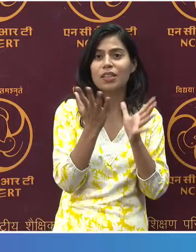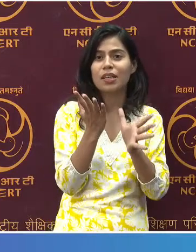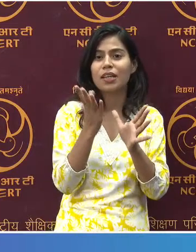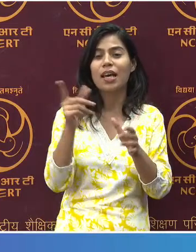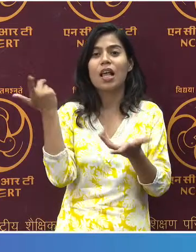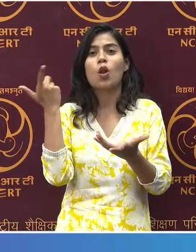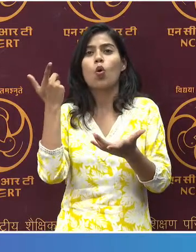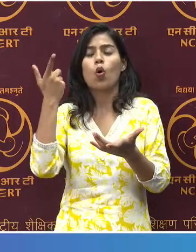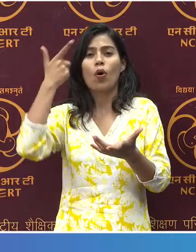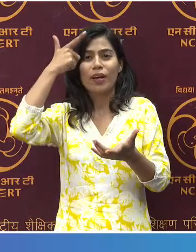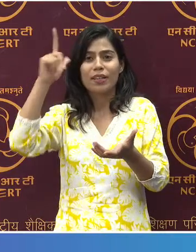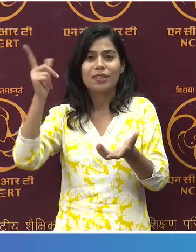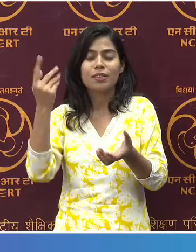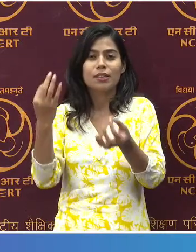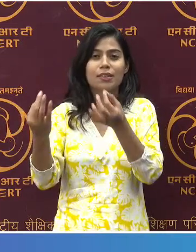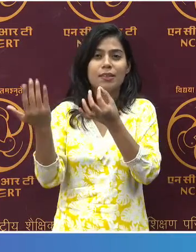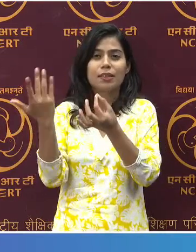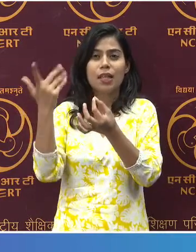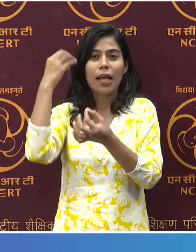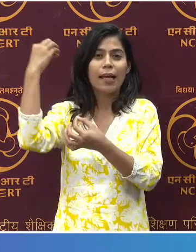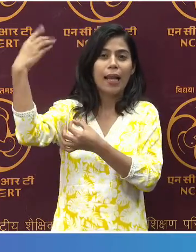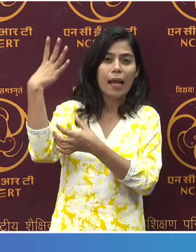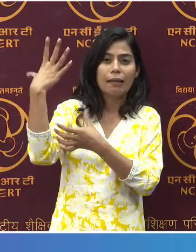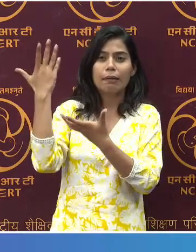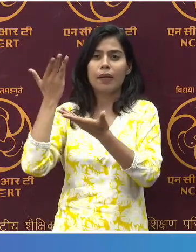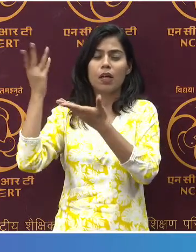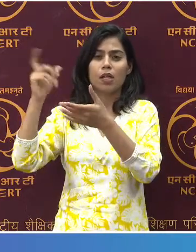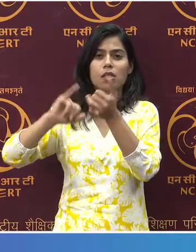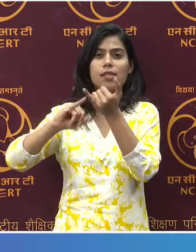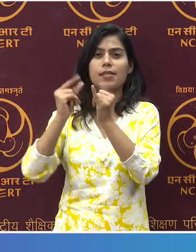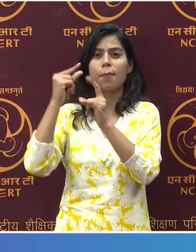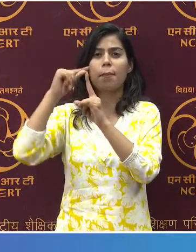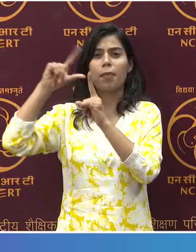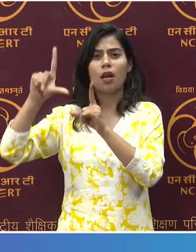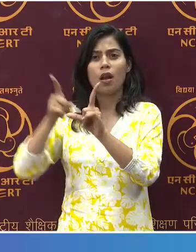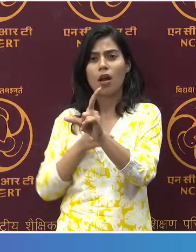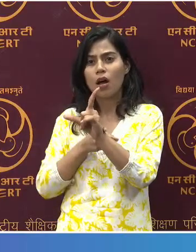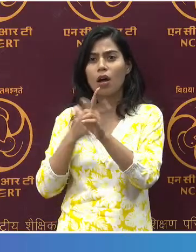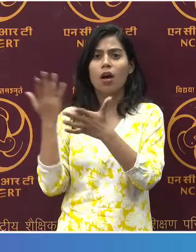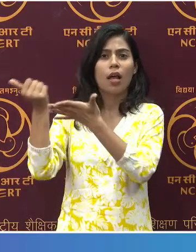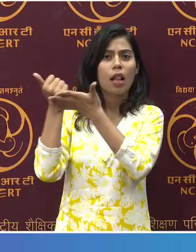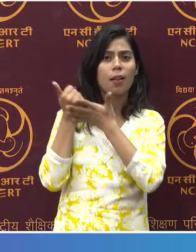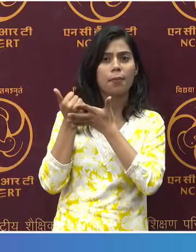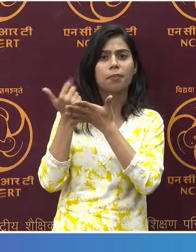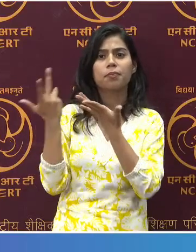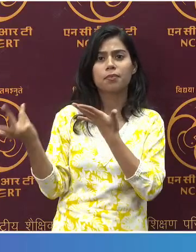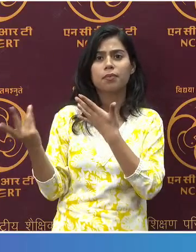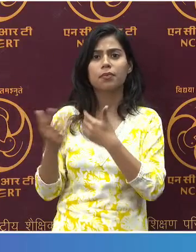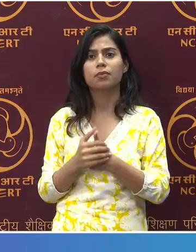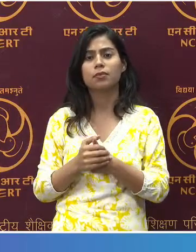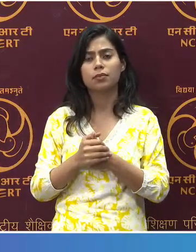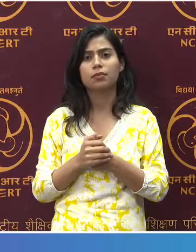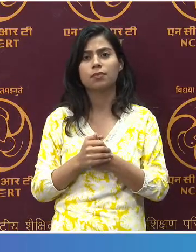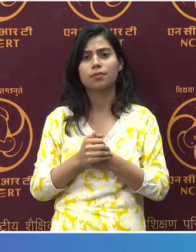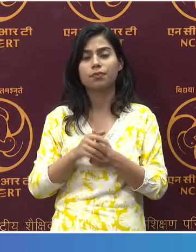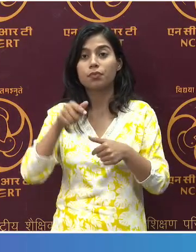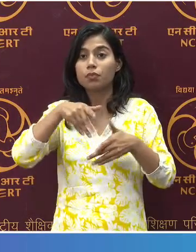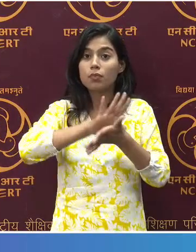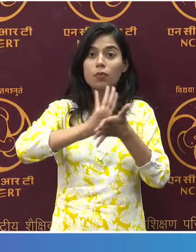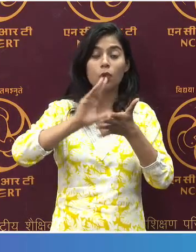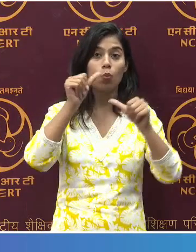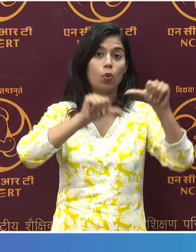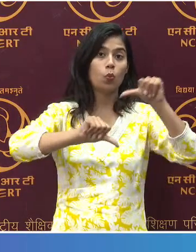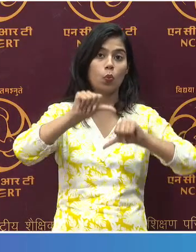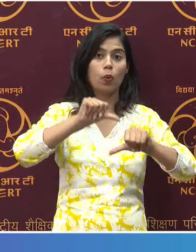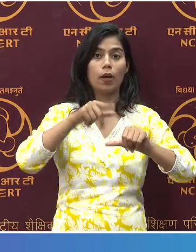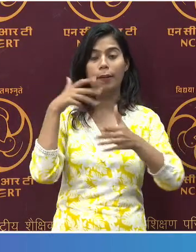supply, whatever we can do that. So the process will take heat or enthalpy. So that is known as endothermic process. And